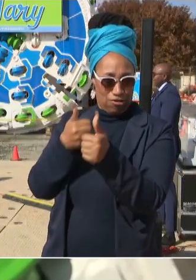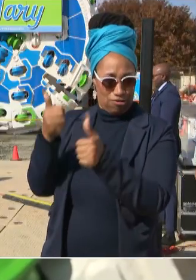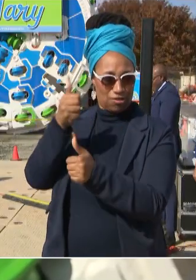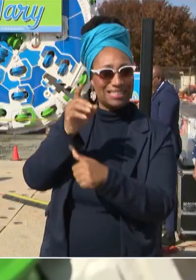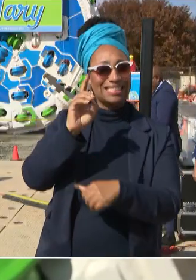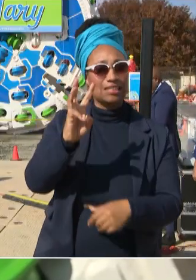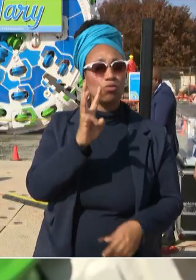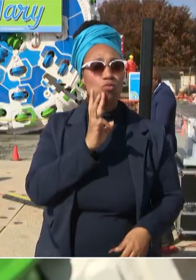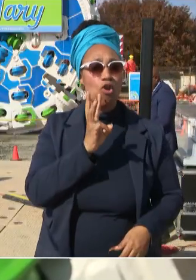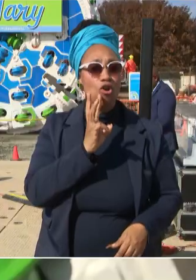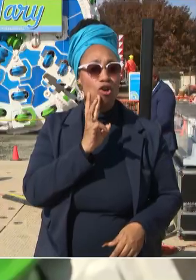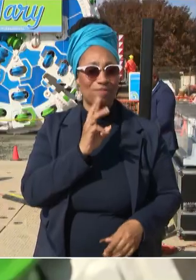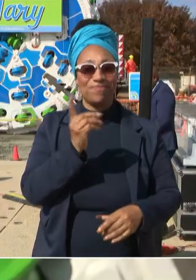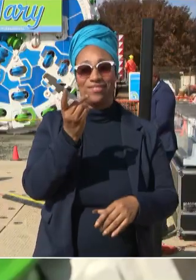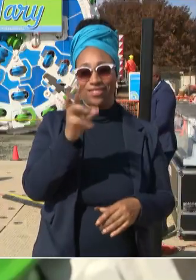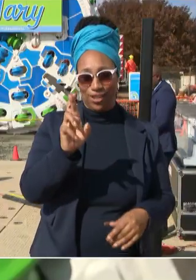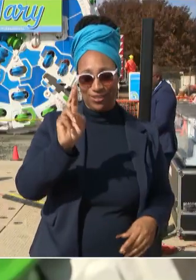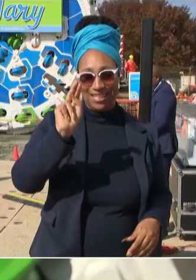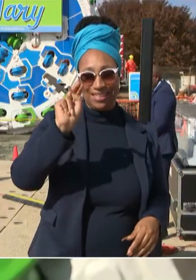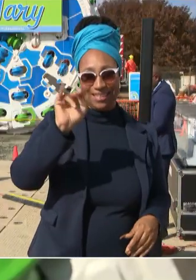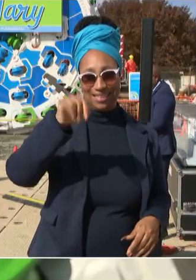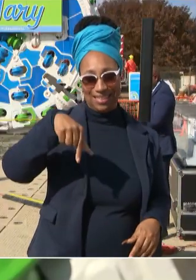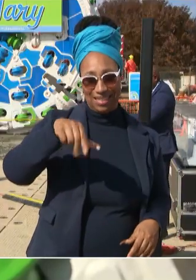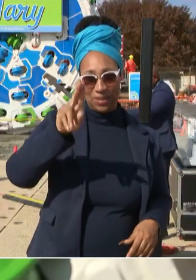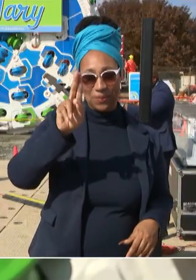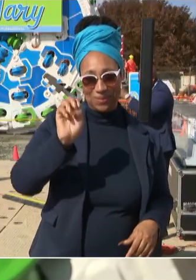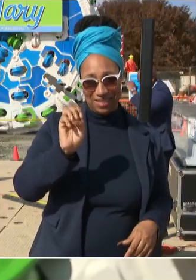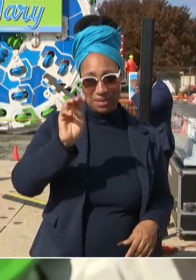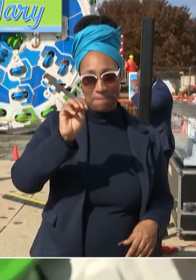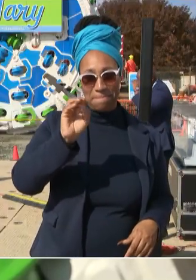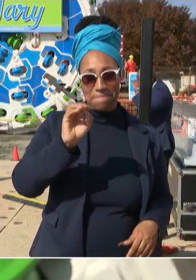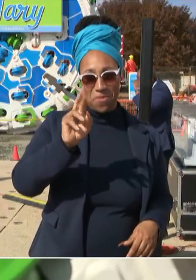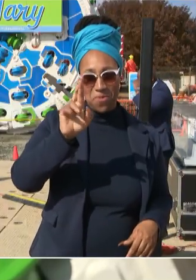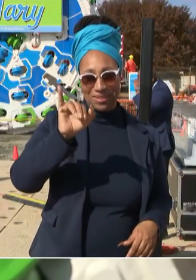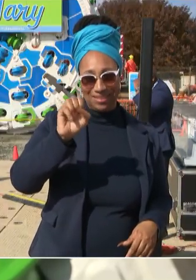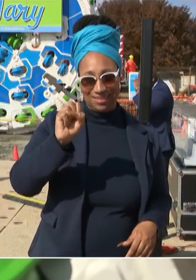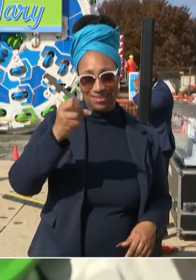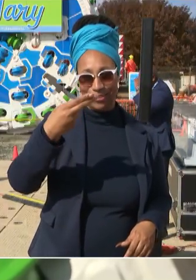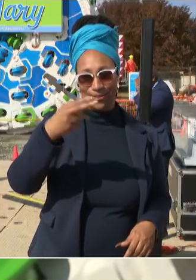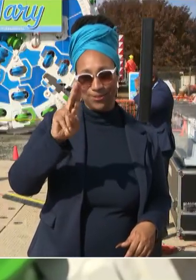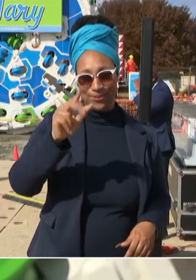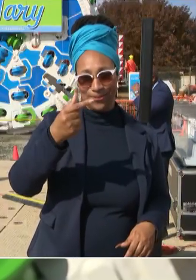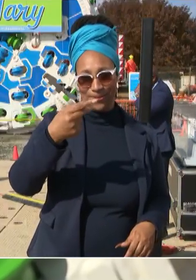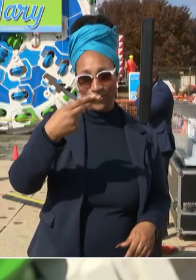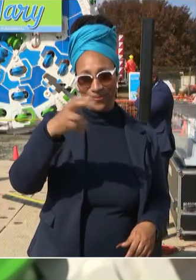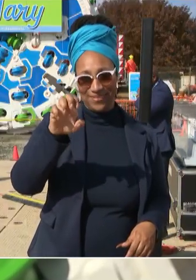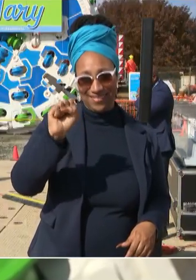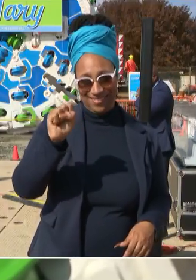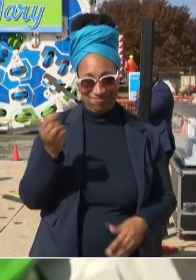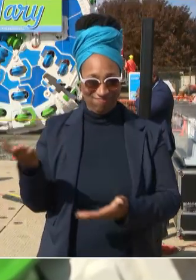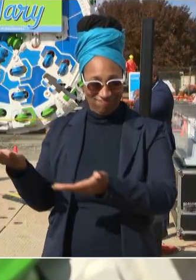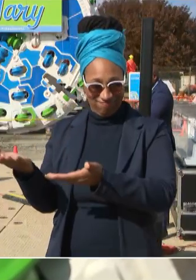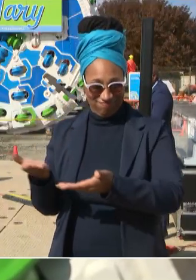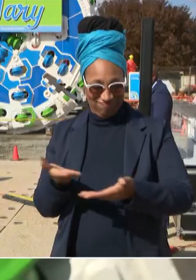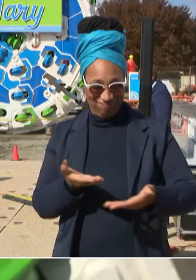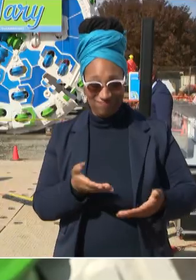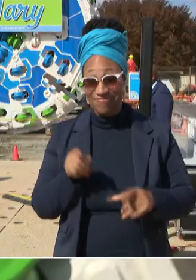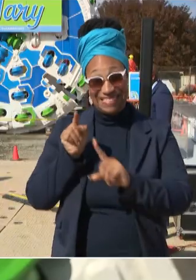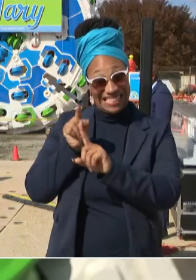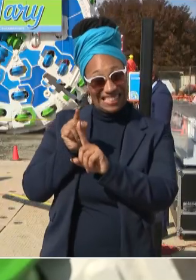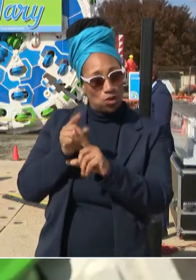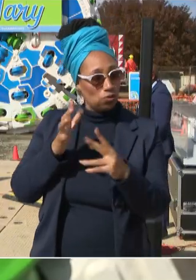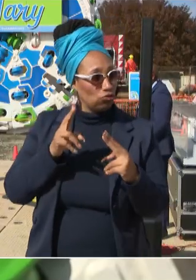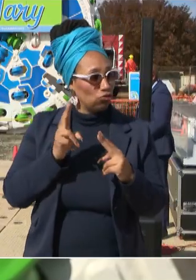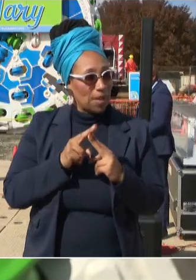Morris-Hughes has led an impactful programs that deliver pathways to meaningful careers. She has worked closely with the authority to